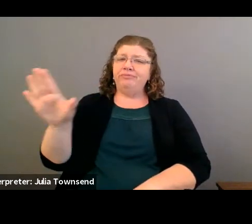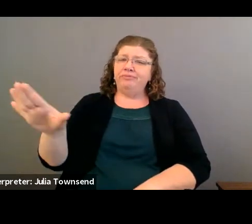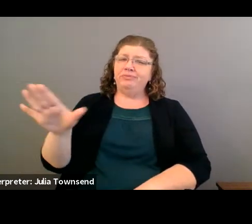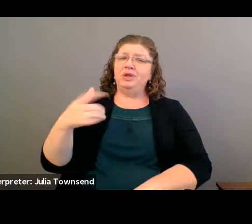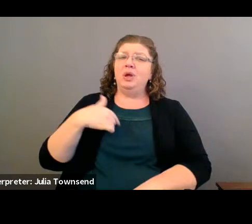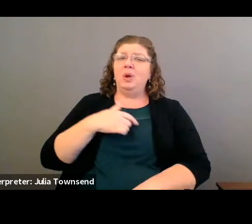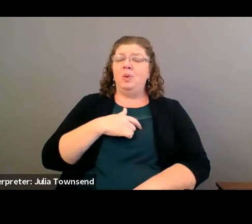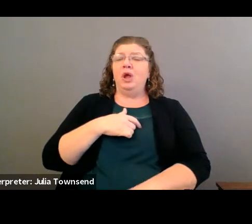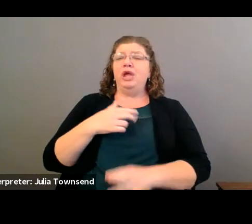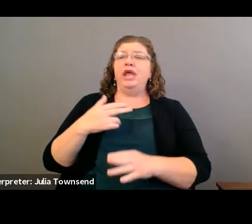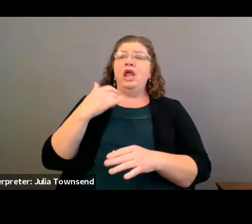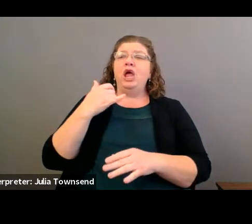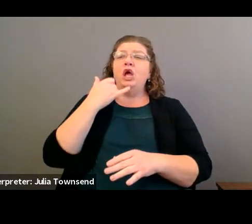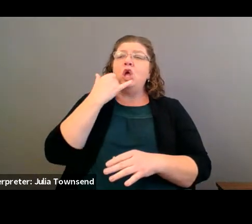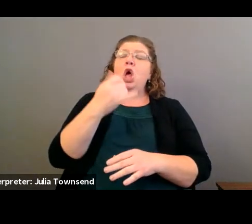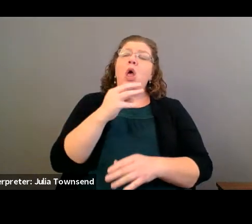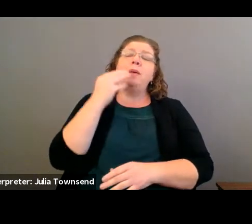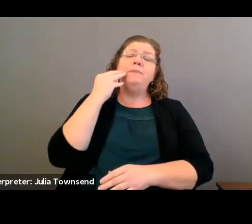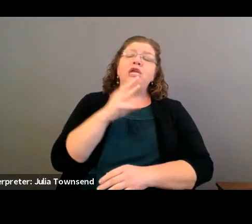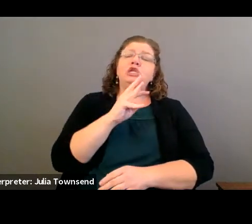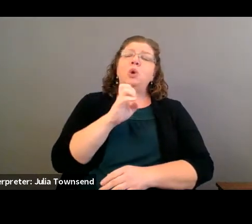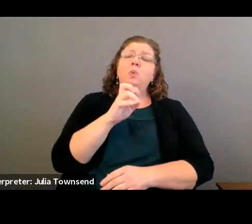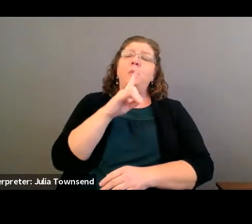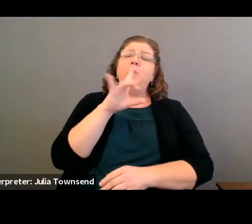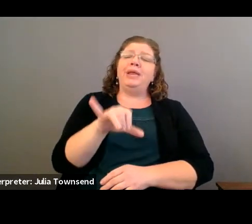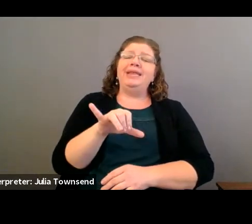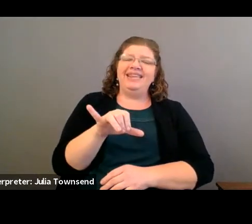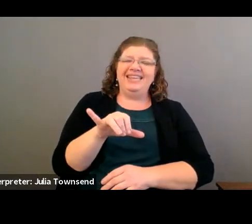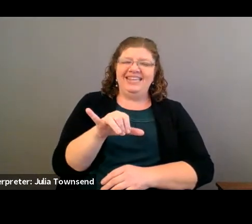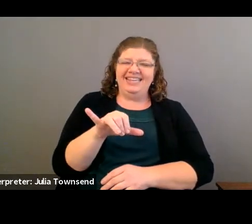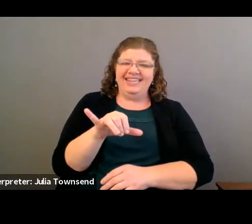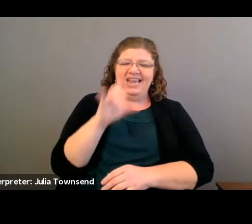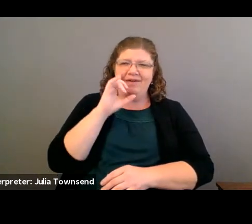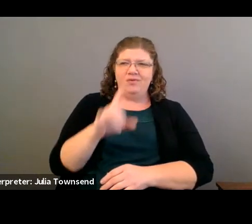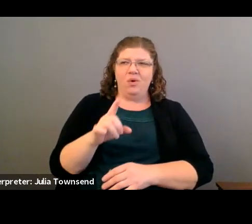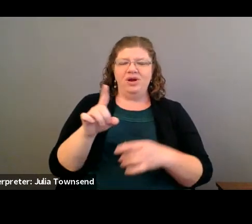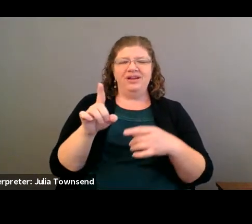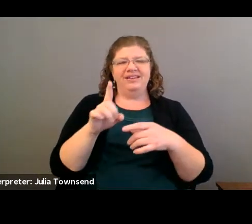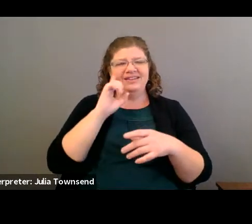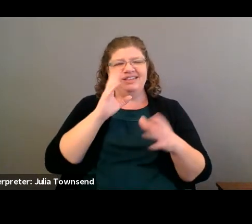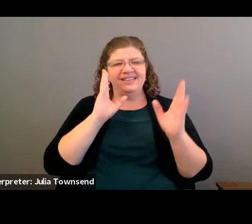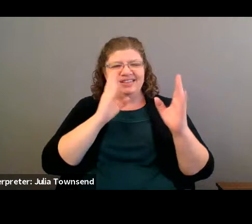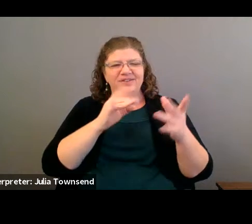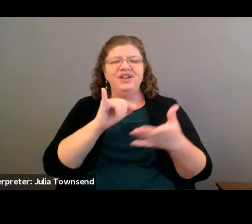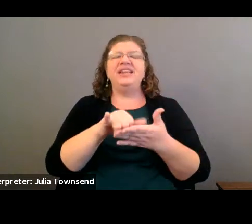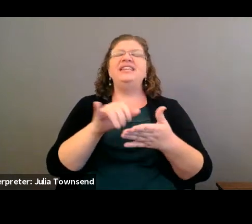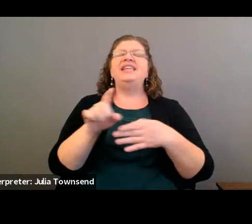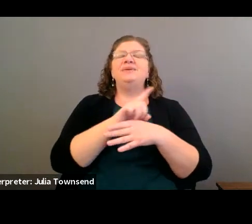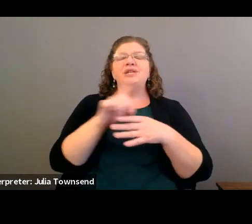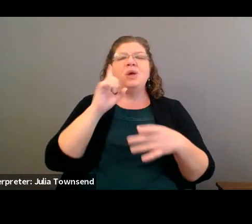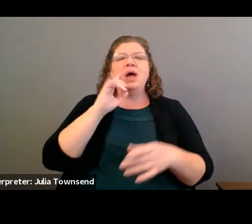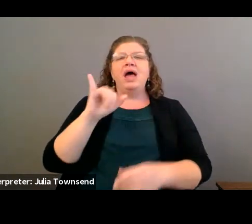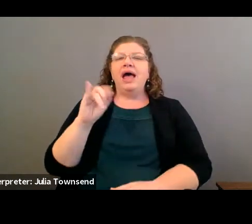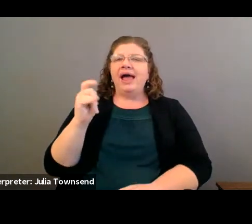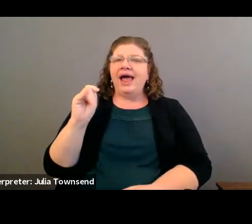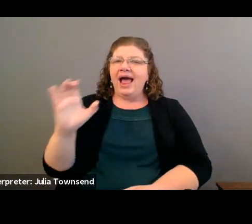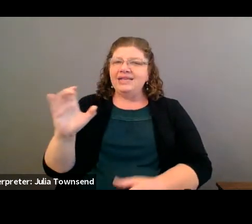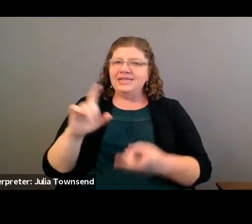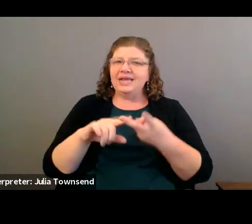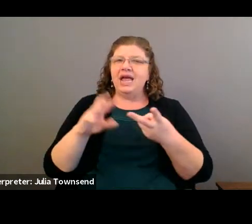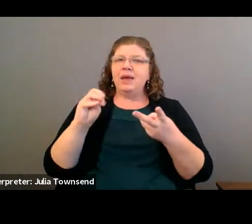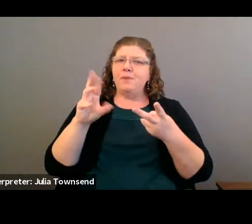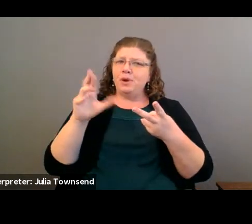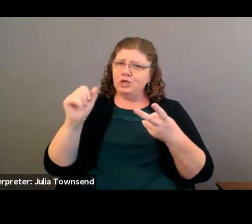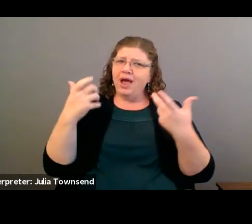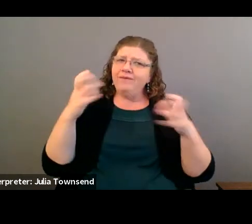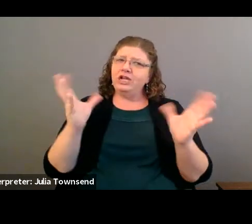Miss Wendy. And so, which requires some discipline to her. And so I just want Isaac and Marissa to know that I did have a